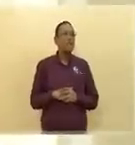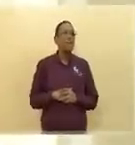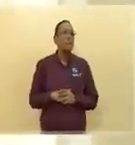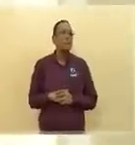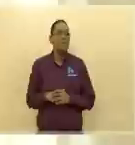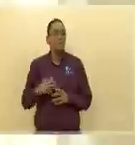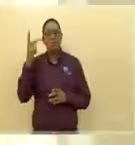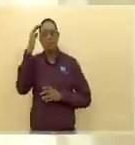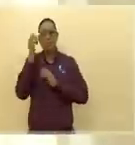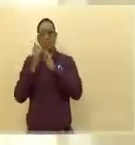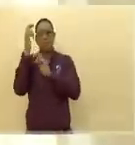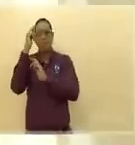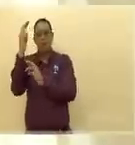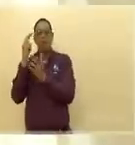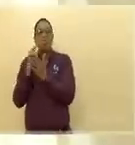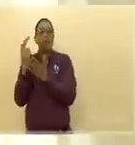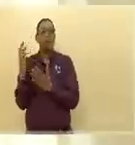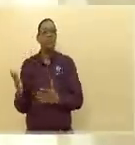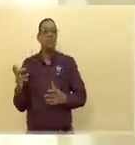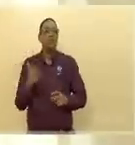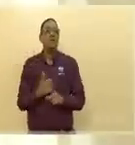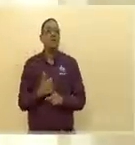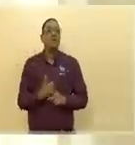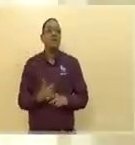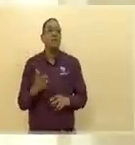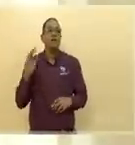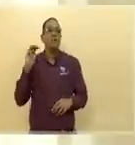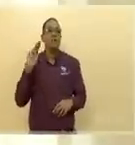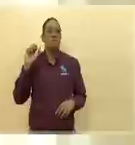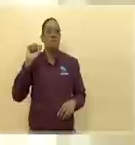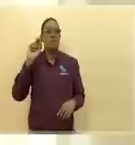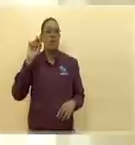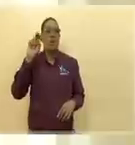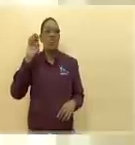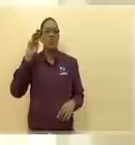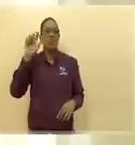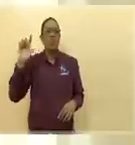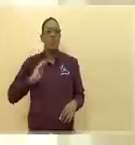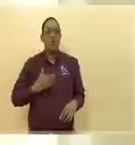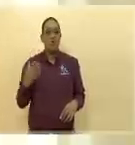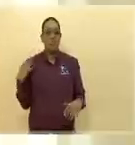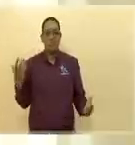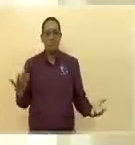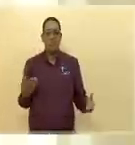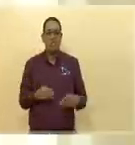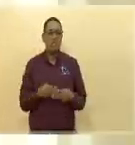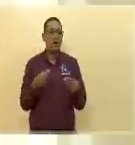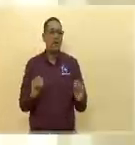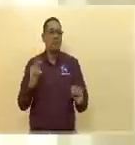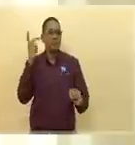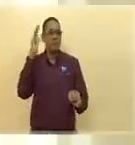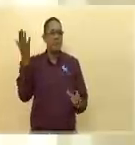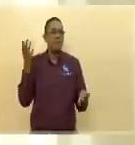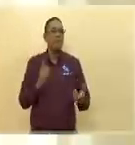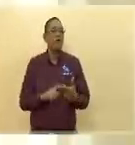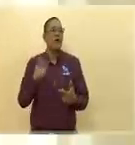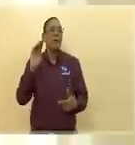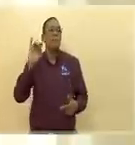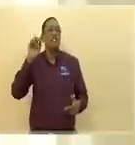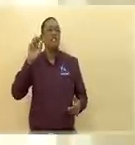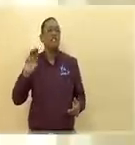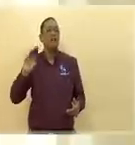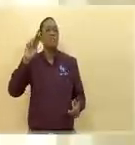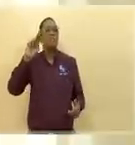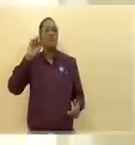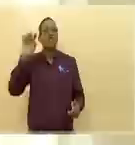Prime Minister, the Most Honorable Andrew Holness, Mrs. Audrey Sewell, our Permanent Secretary in the Office of the Prime Minister, Mr. Benjamin